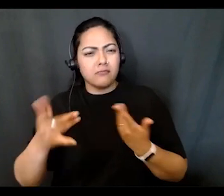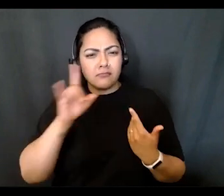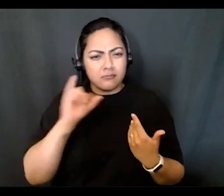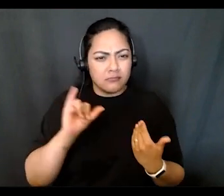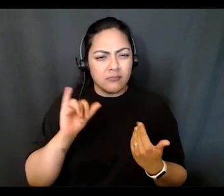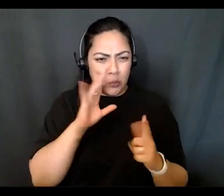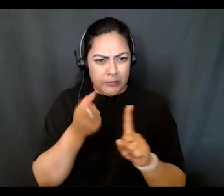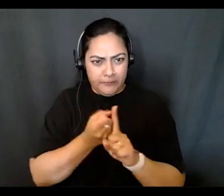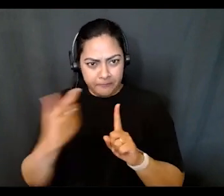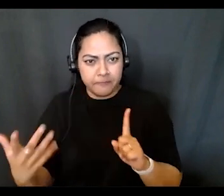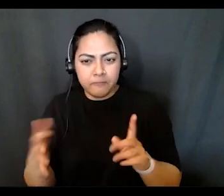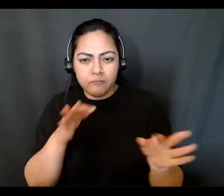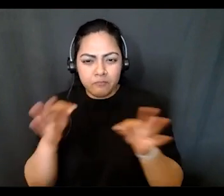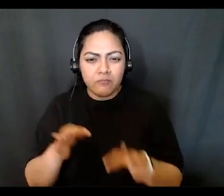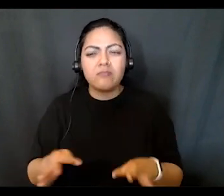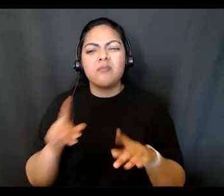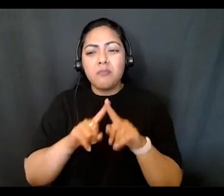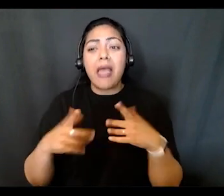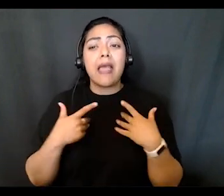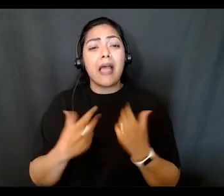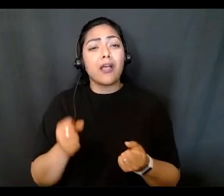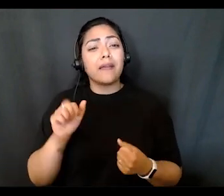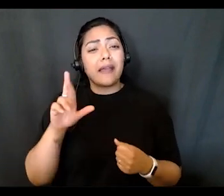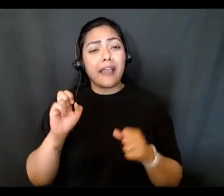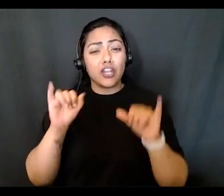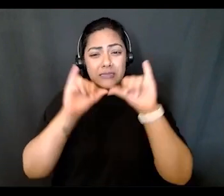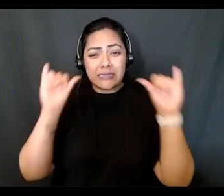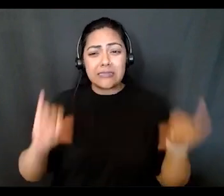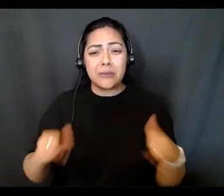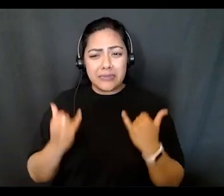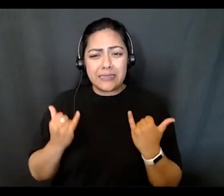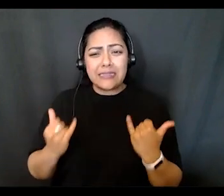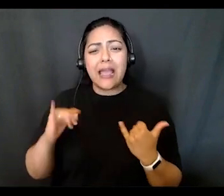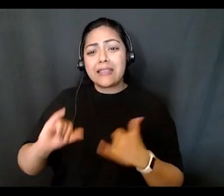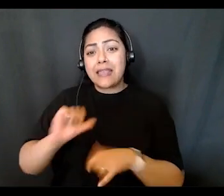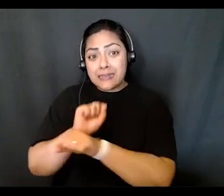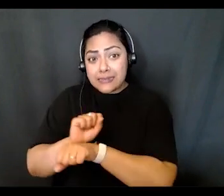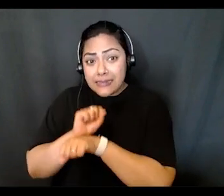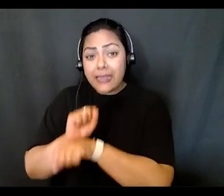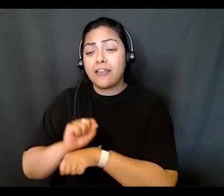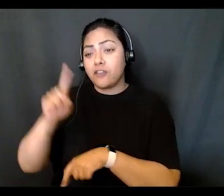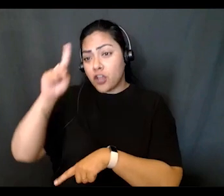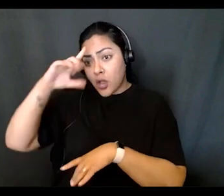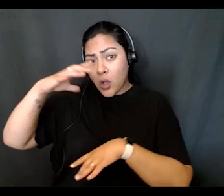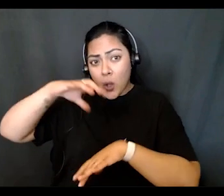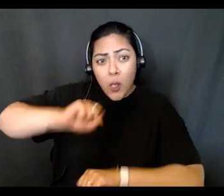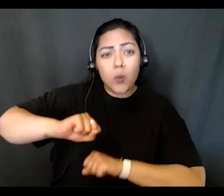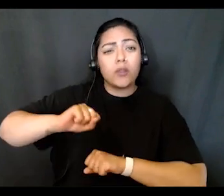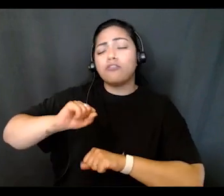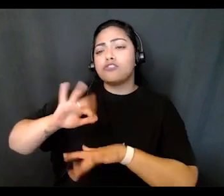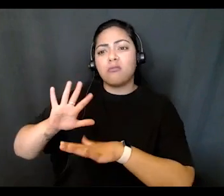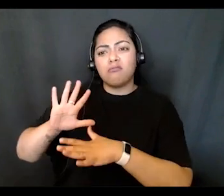and what happens in the health systems, in our healthcare systems today. Next slide, please.